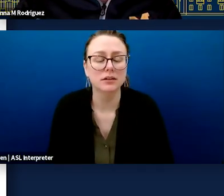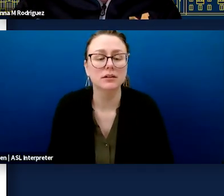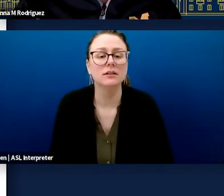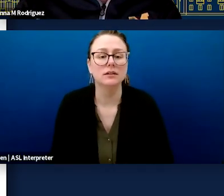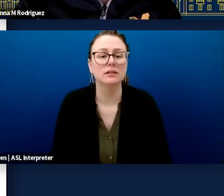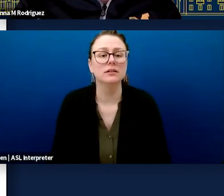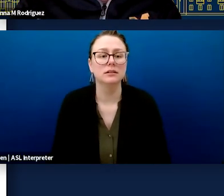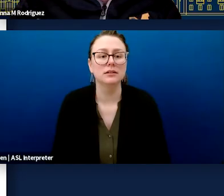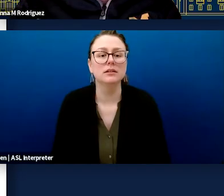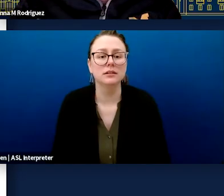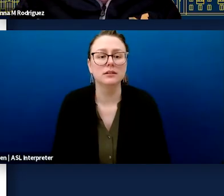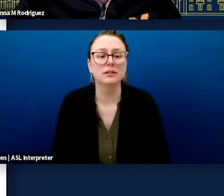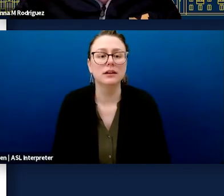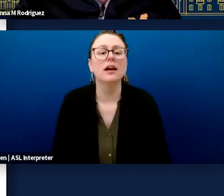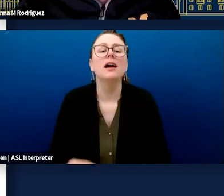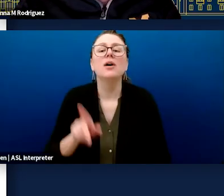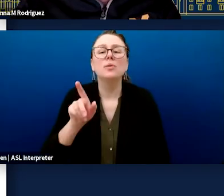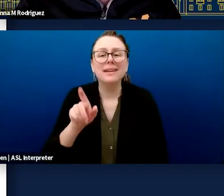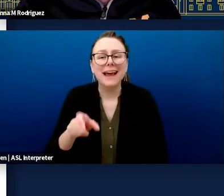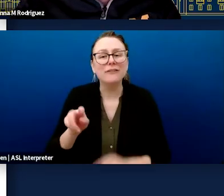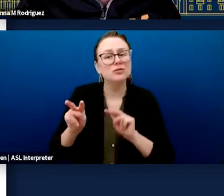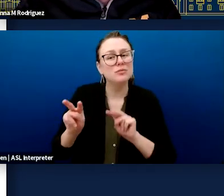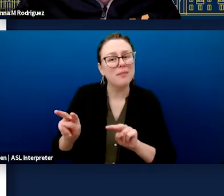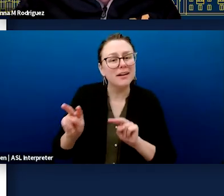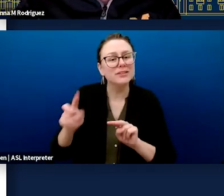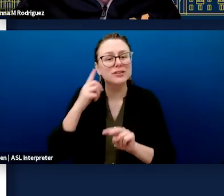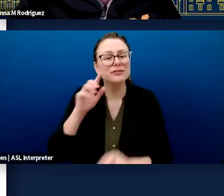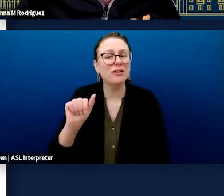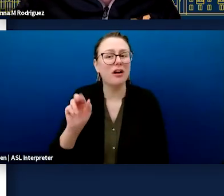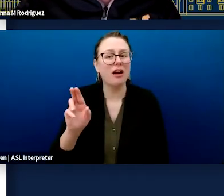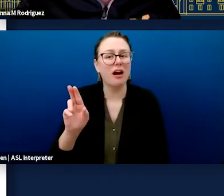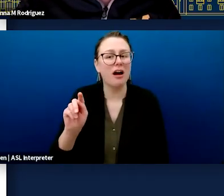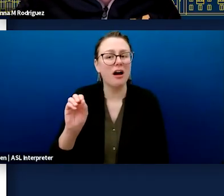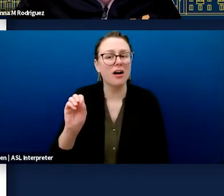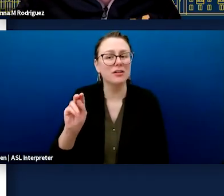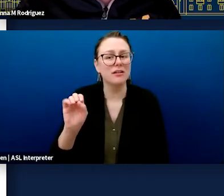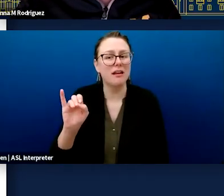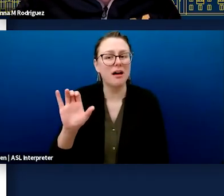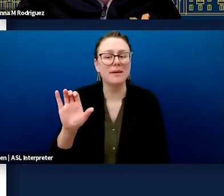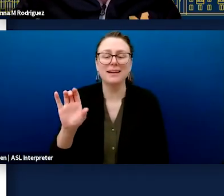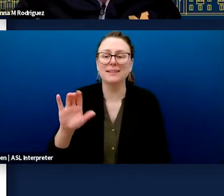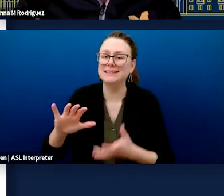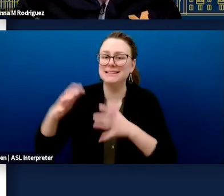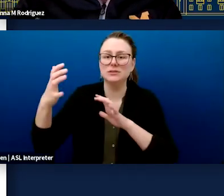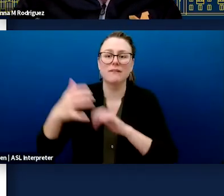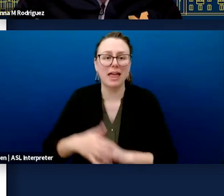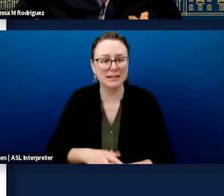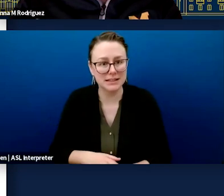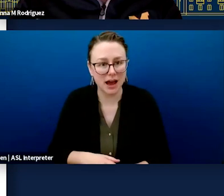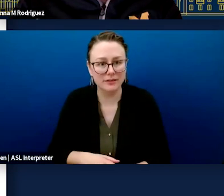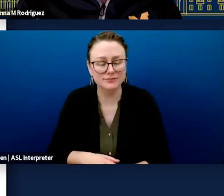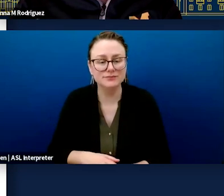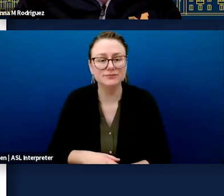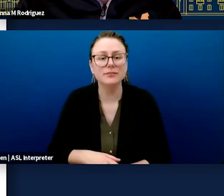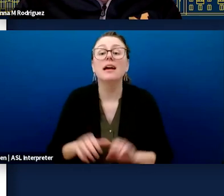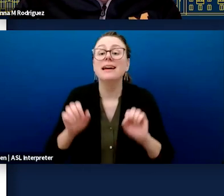have to monitor for autonomic dysreflexia while we're doing digital rectal stimulation. You know,